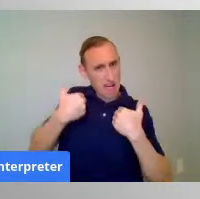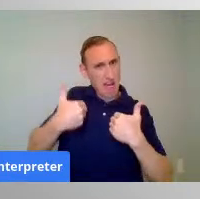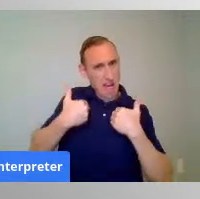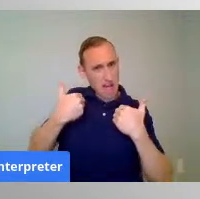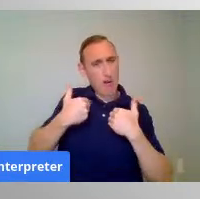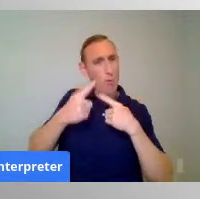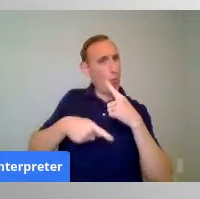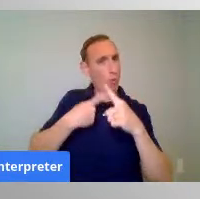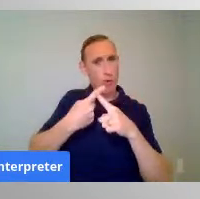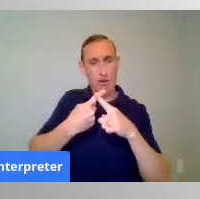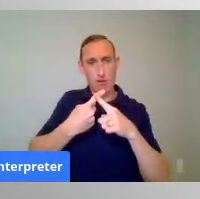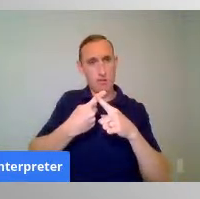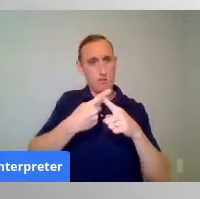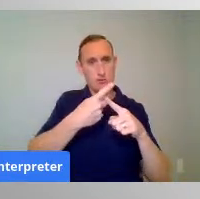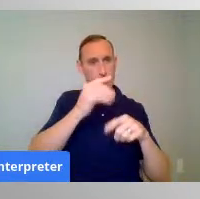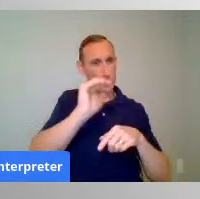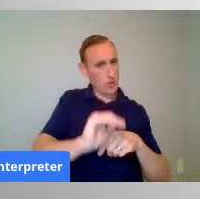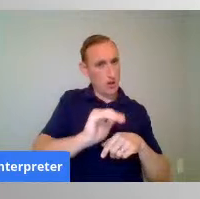hours.